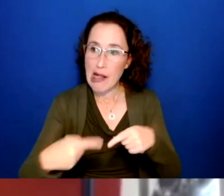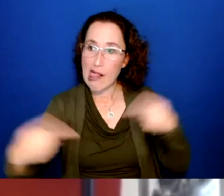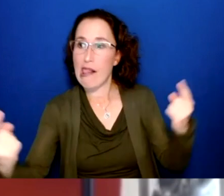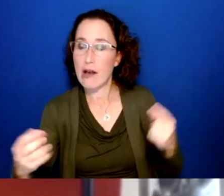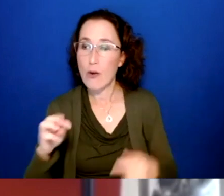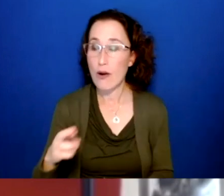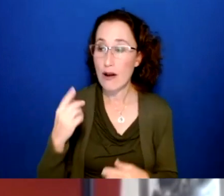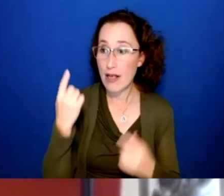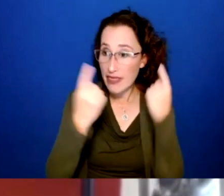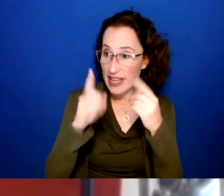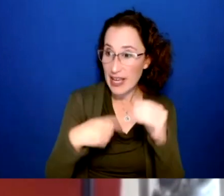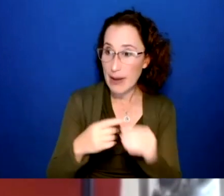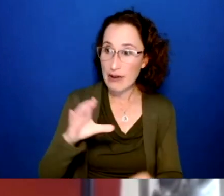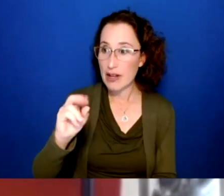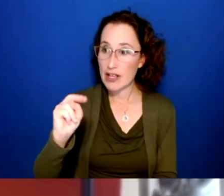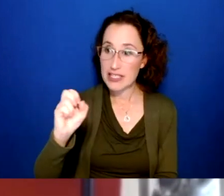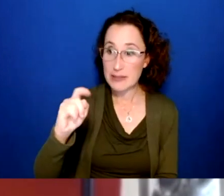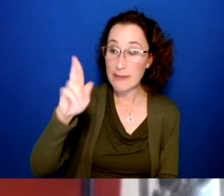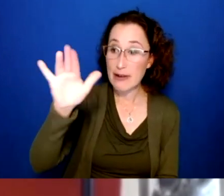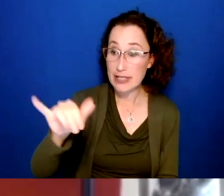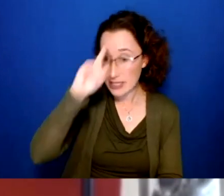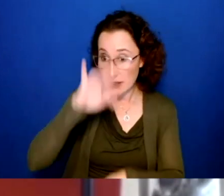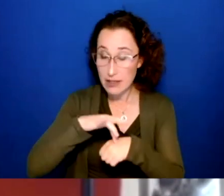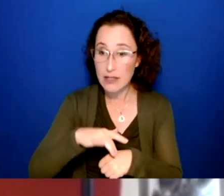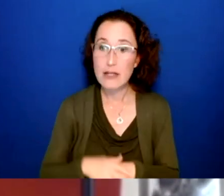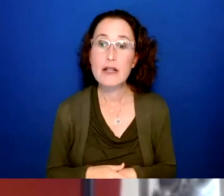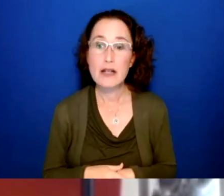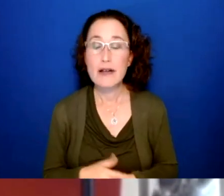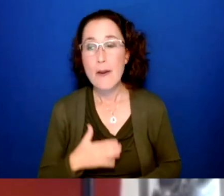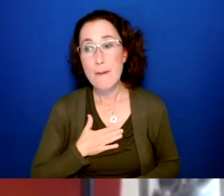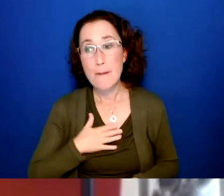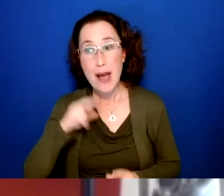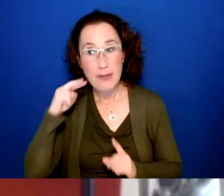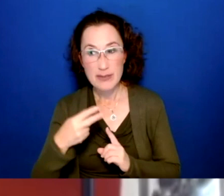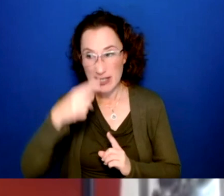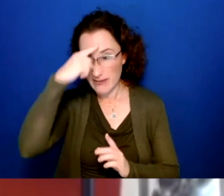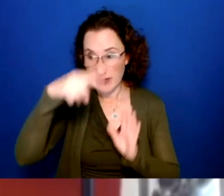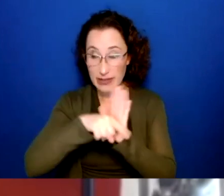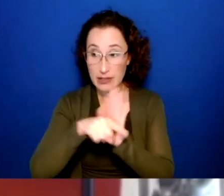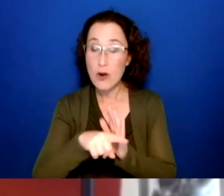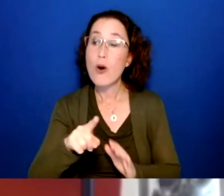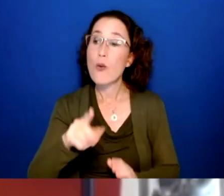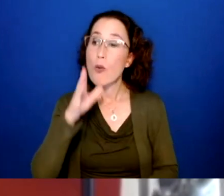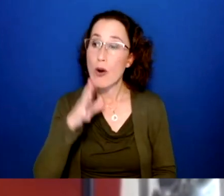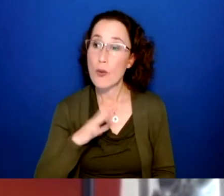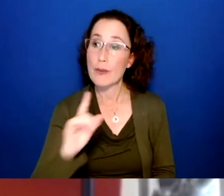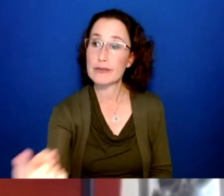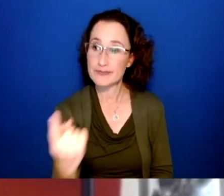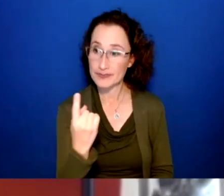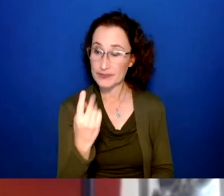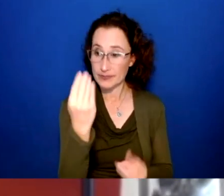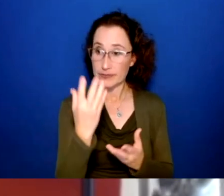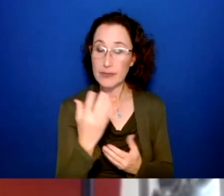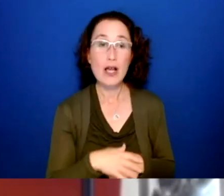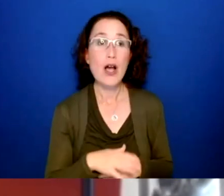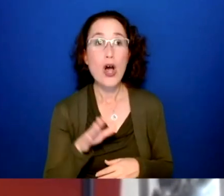and I had a very pessimistic view. And someone came up to me after one of these lectures and she said that her father had fallen into a conspiracy theory and she